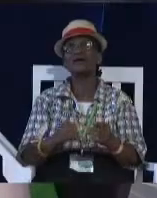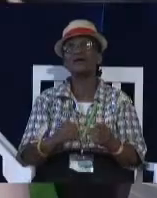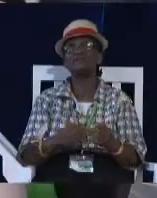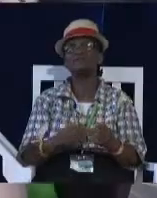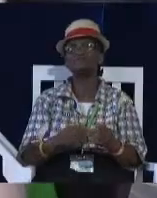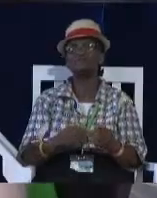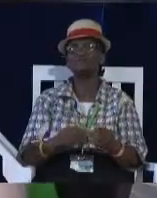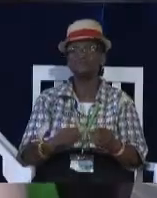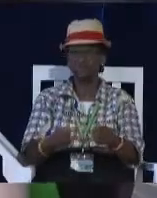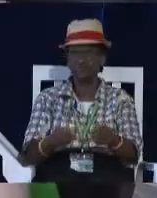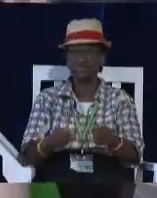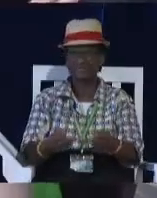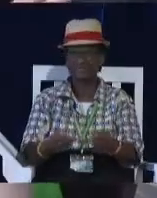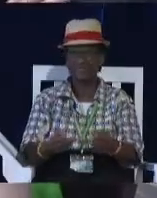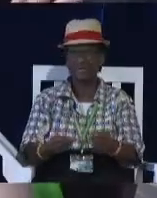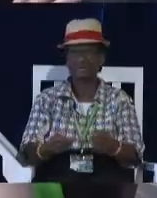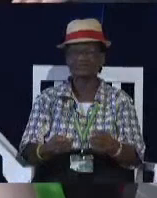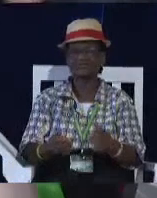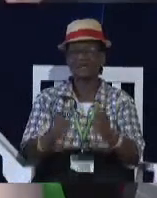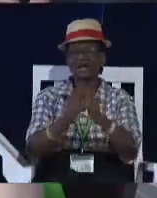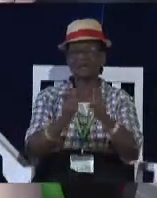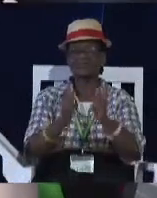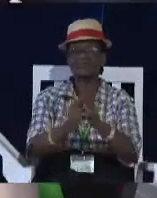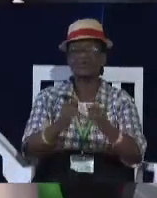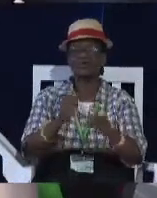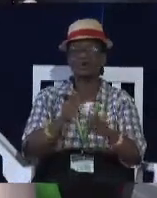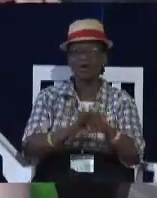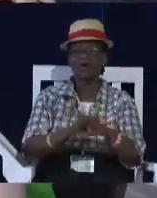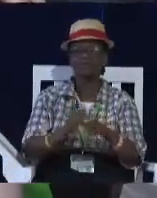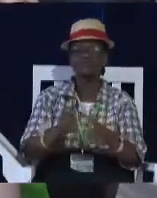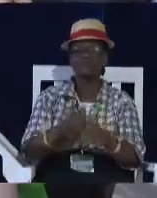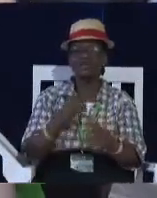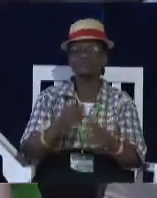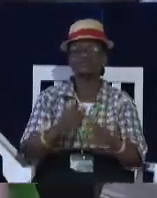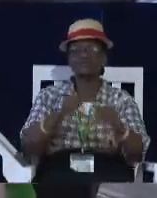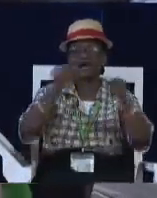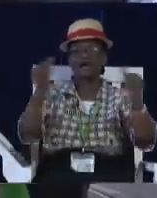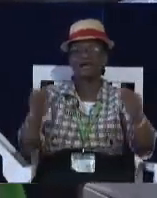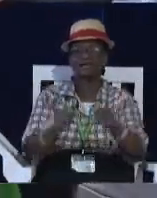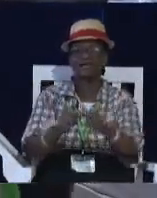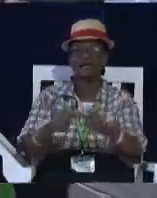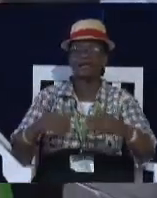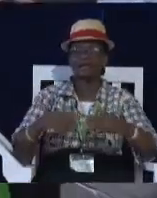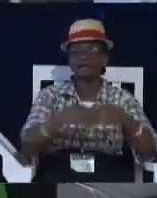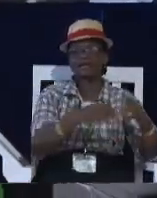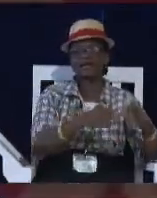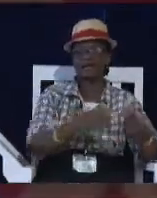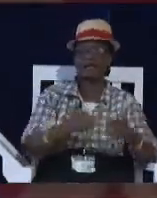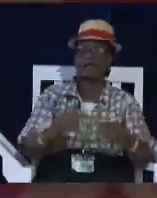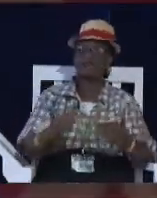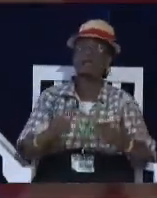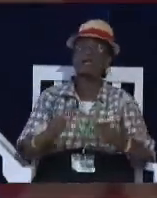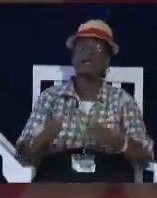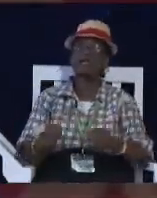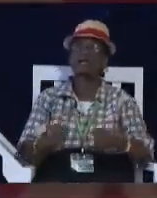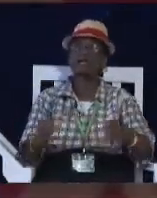at the first auditorium near the expressway, we were